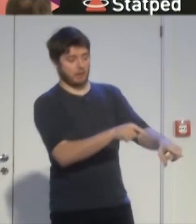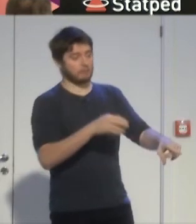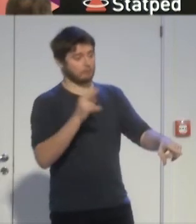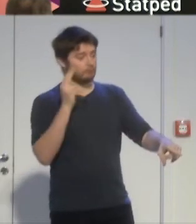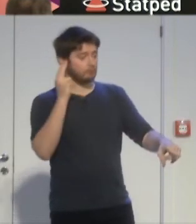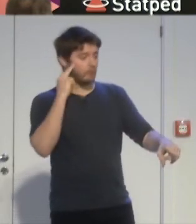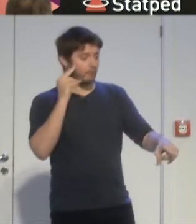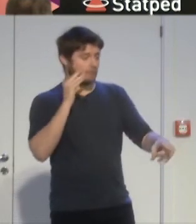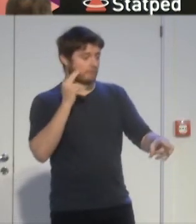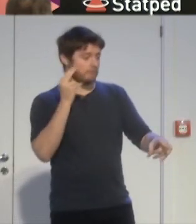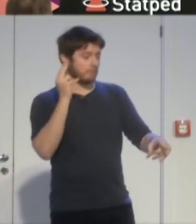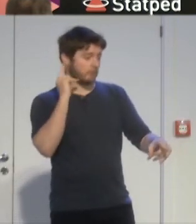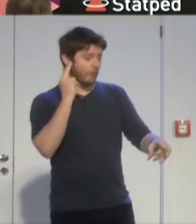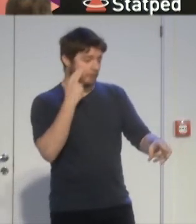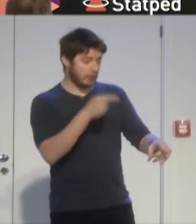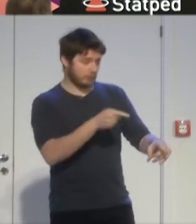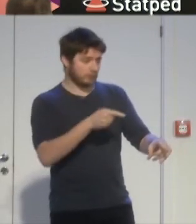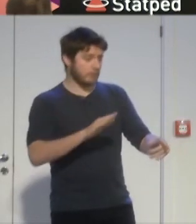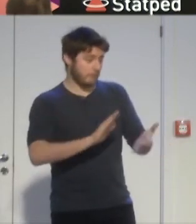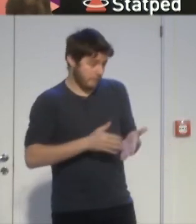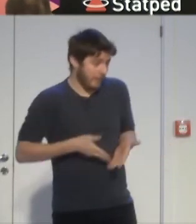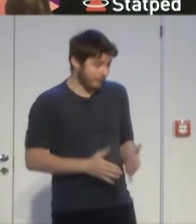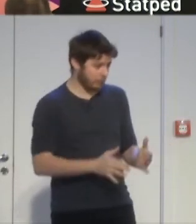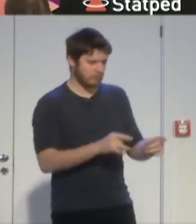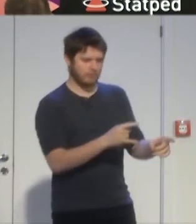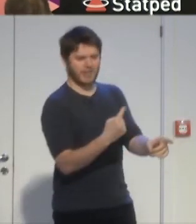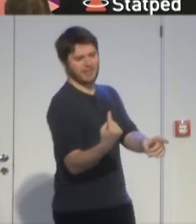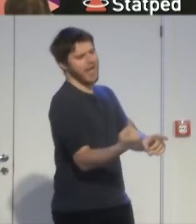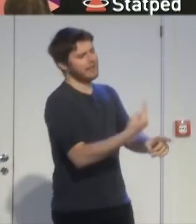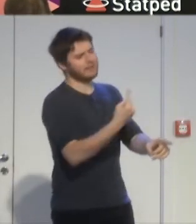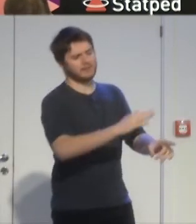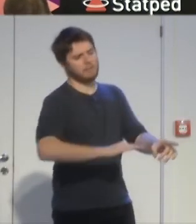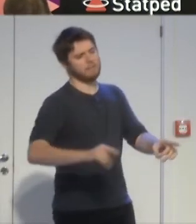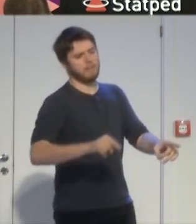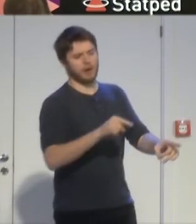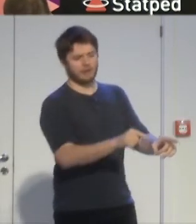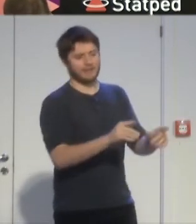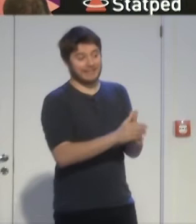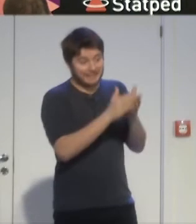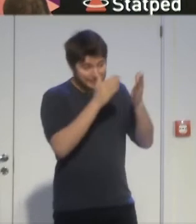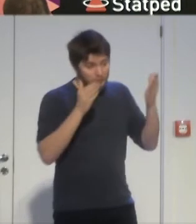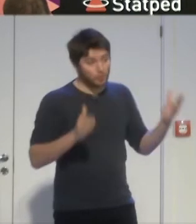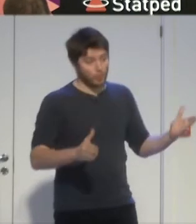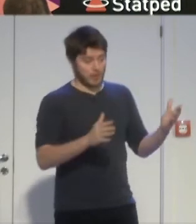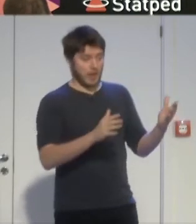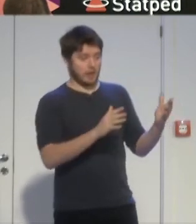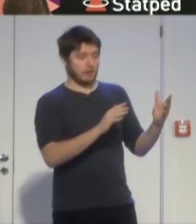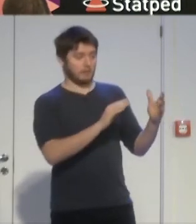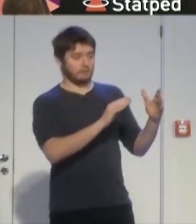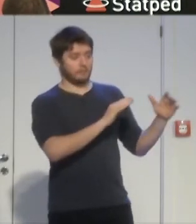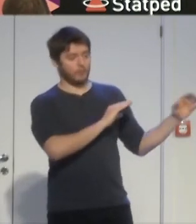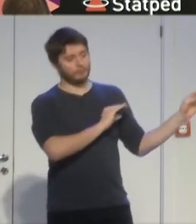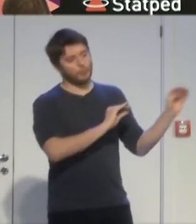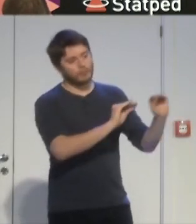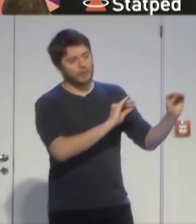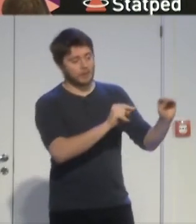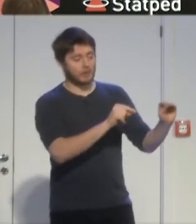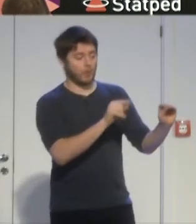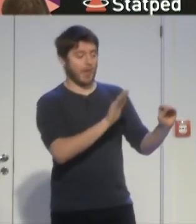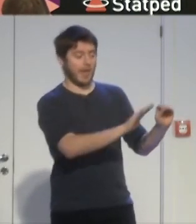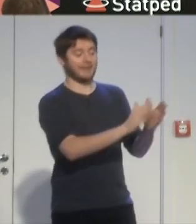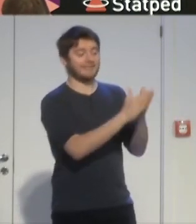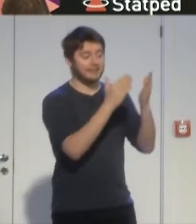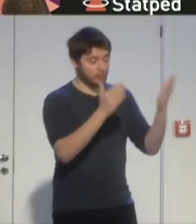congenitally deafblind. She's the only congenitally deafblind child in the history of deafblind education whose story